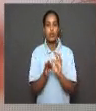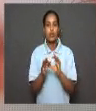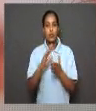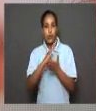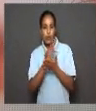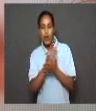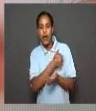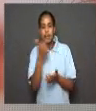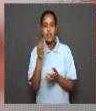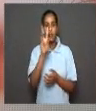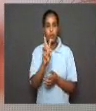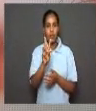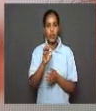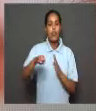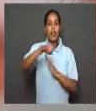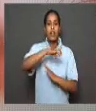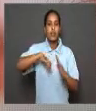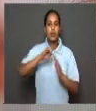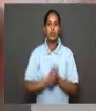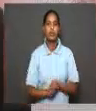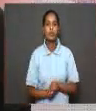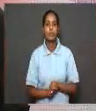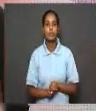between other pairs of electrons.